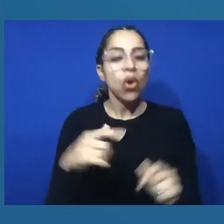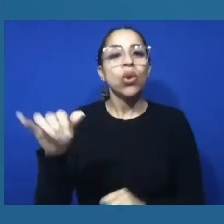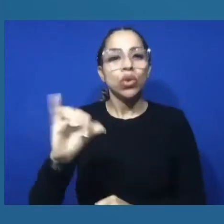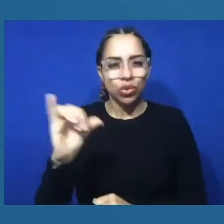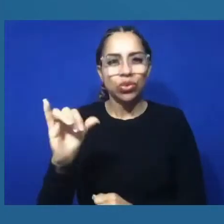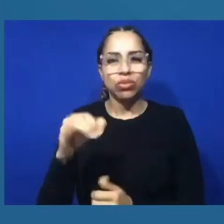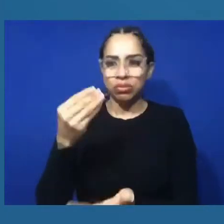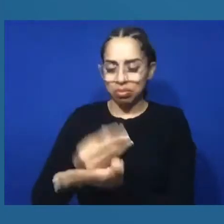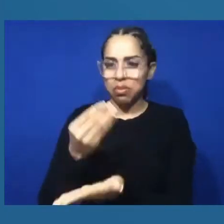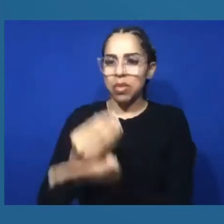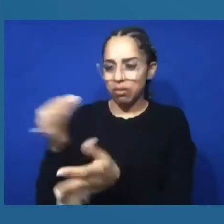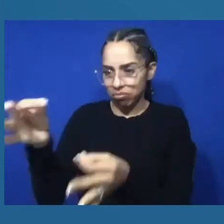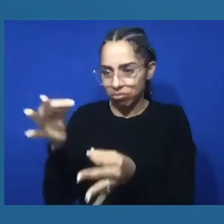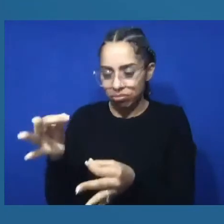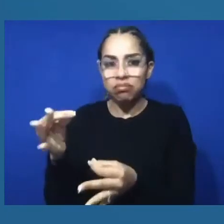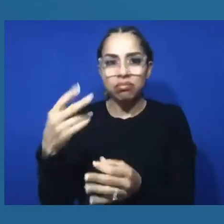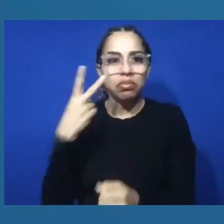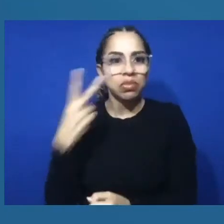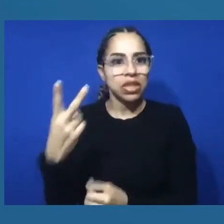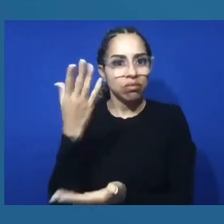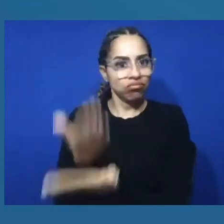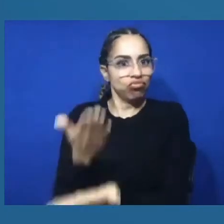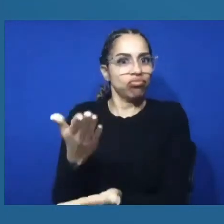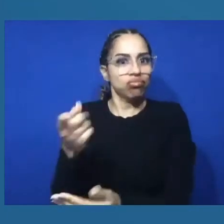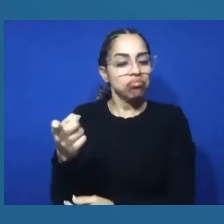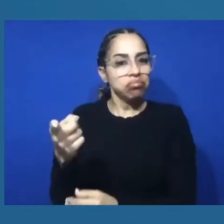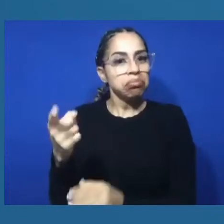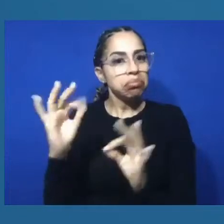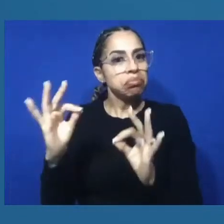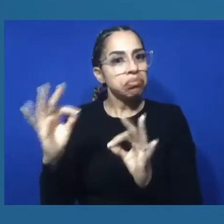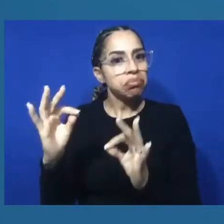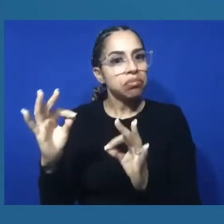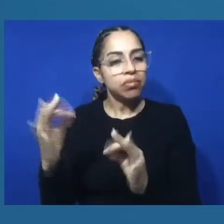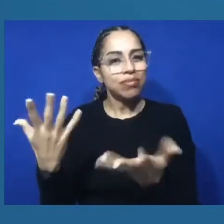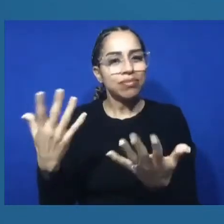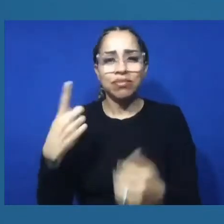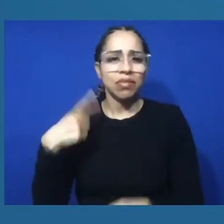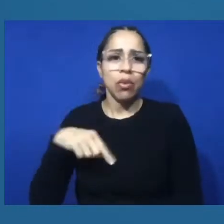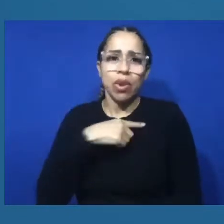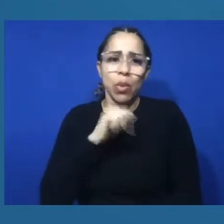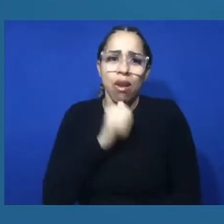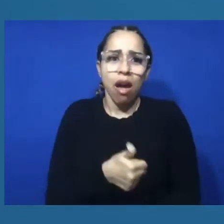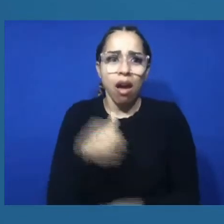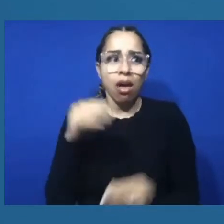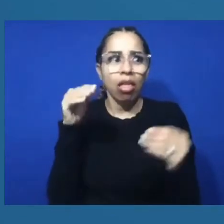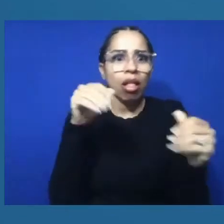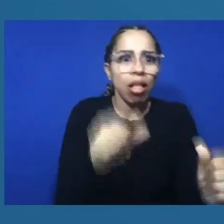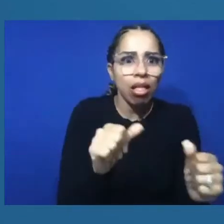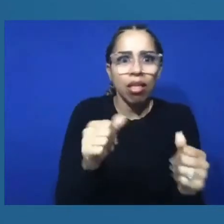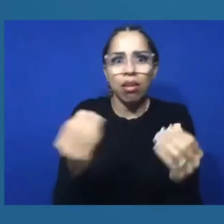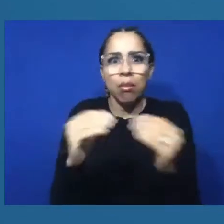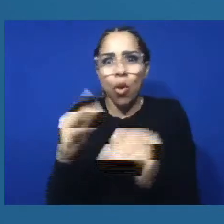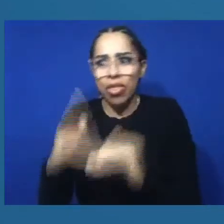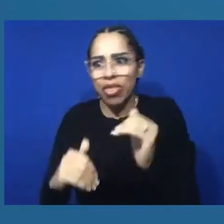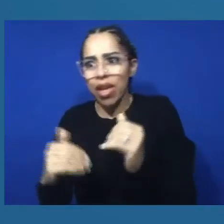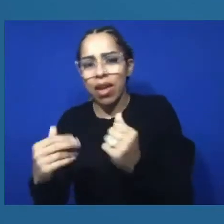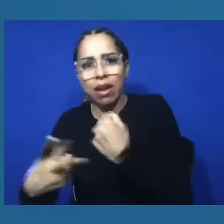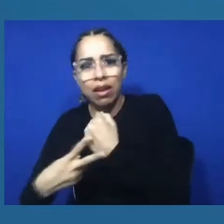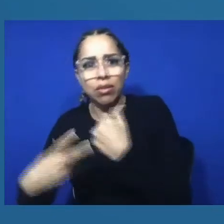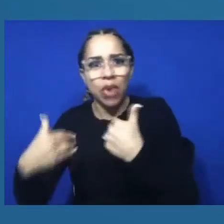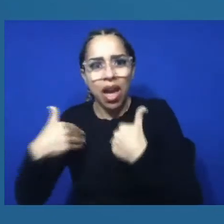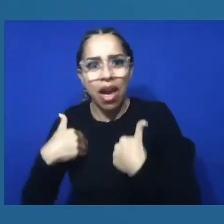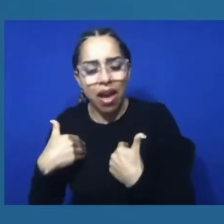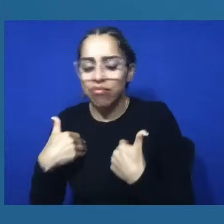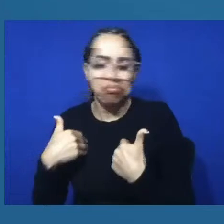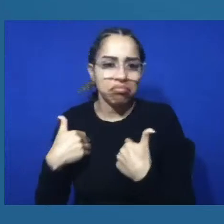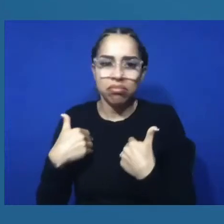healthy way. We would not be spending beyond our means. That's not how I've done this for years. I don't intend to do that. So everything we're doing is we're able to